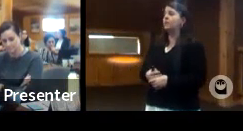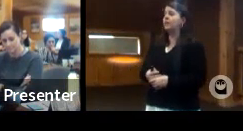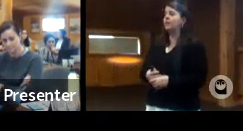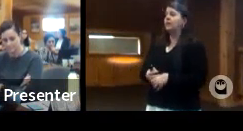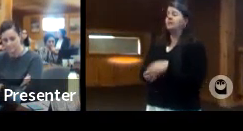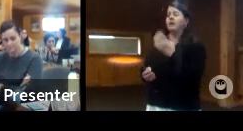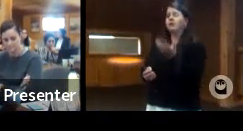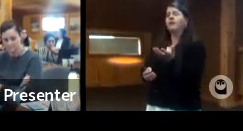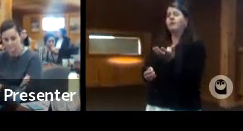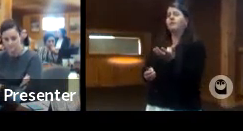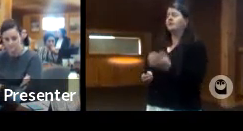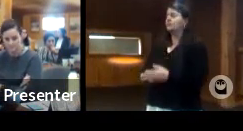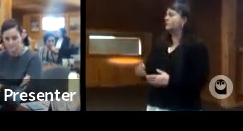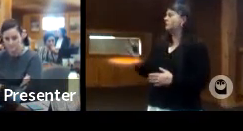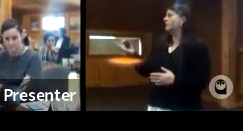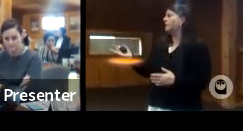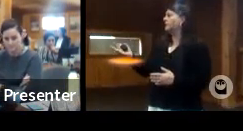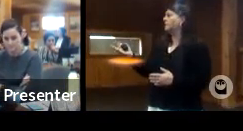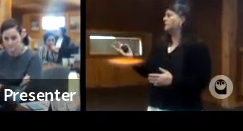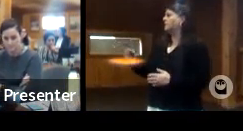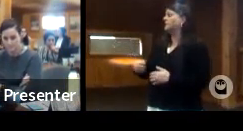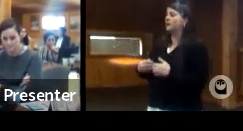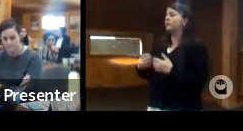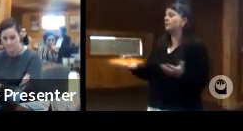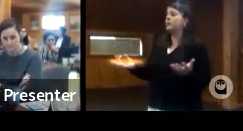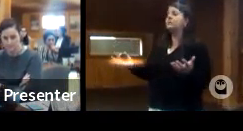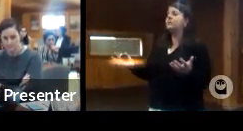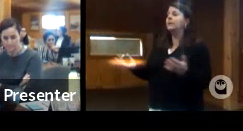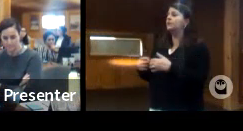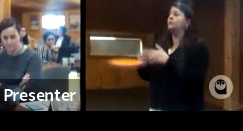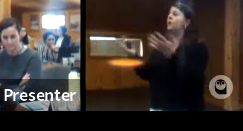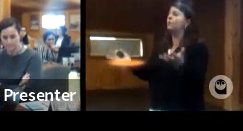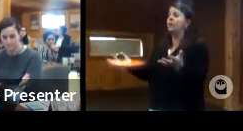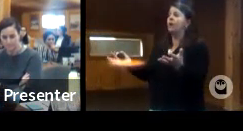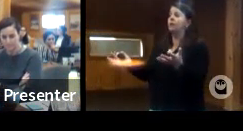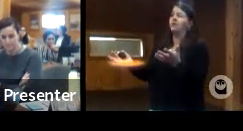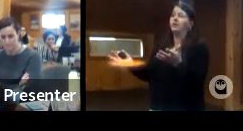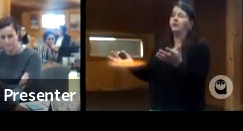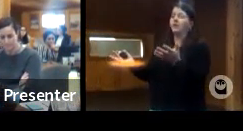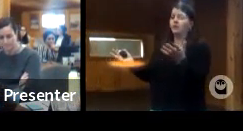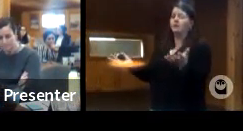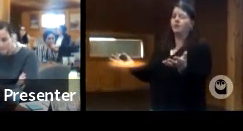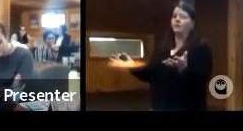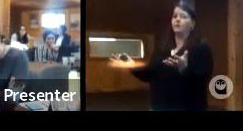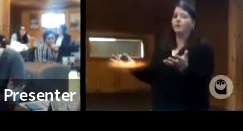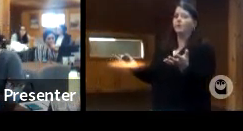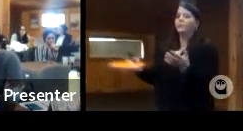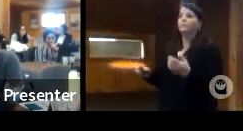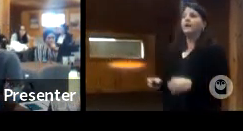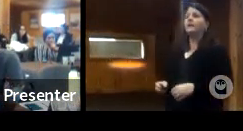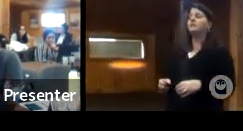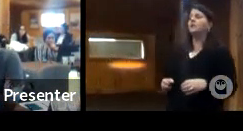your testimony is like, oh yeah, they were asked these questions and they were asked these questions, and you answered all of them because you know all the things that you testified